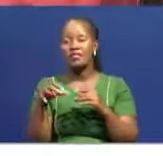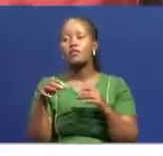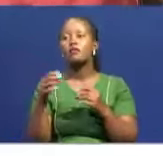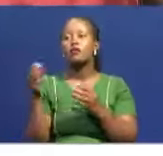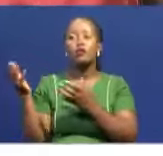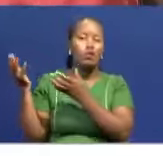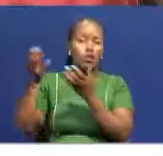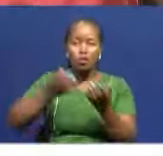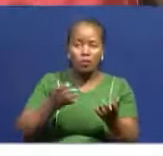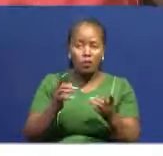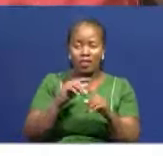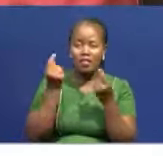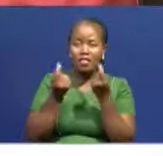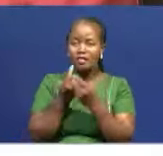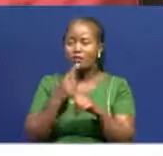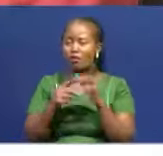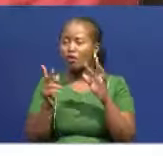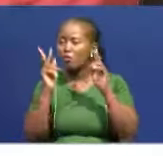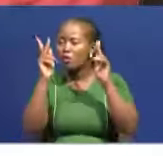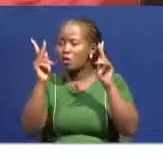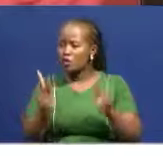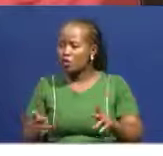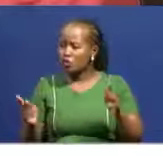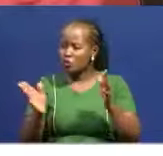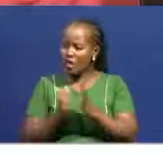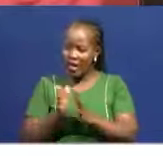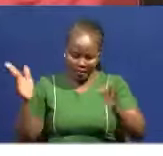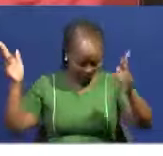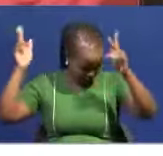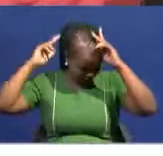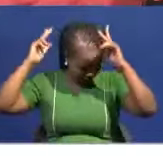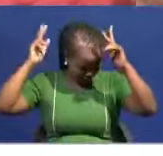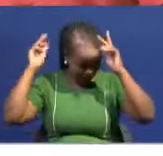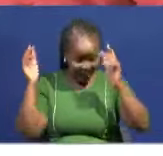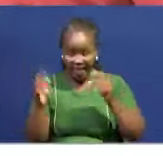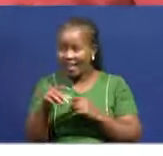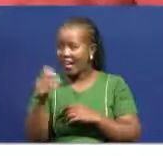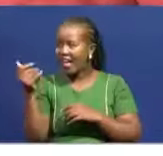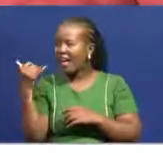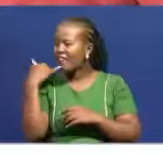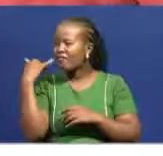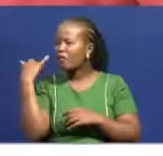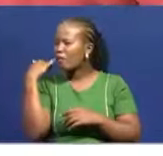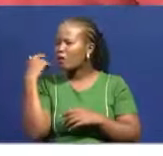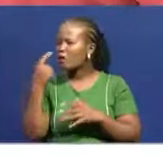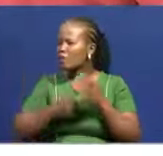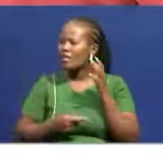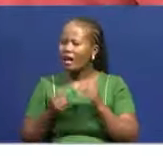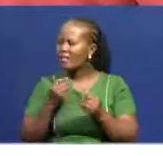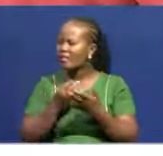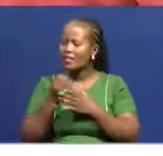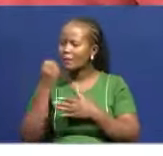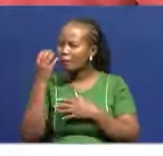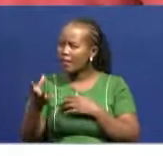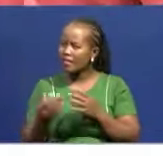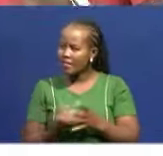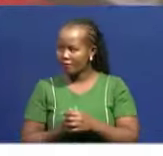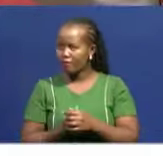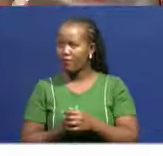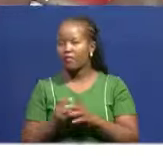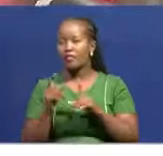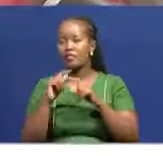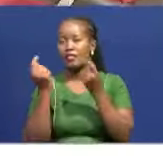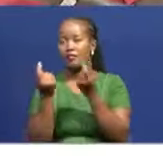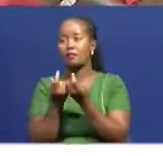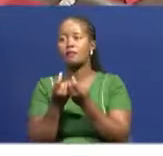Western Kenya, from Kakamega and Kisumu, and then from Nakuru as well, you know, that's a big cost when you're considering it's a team.